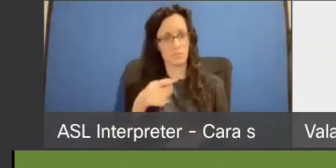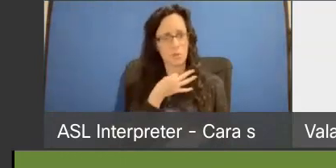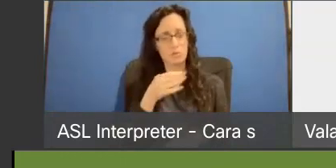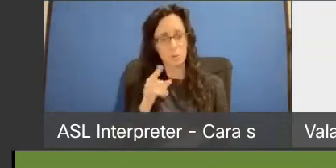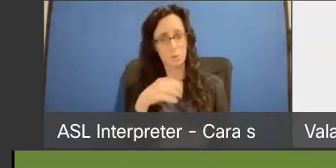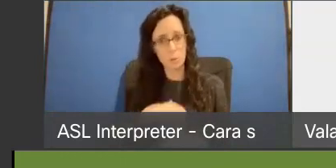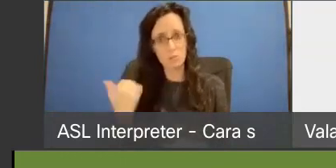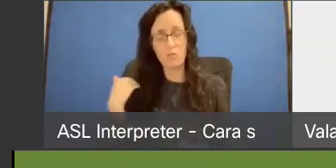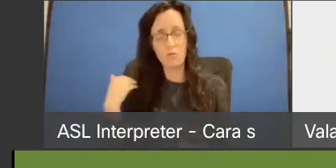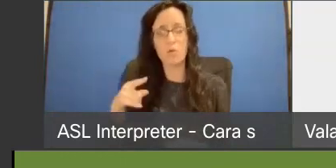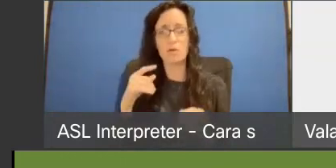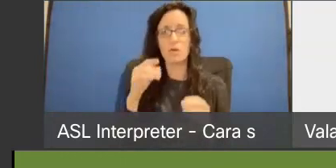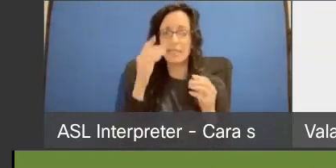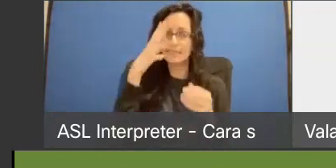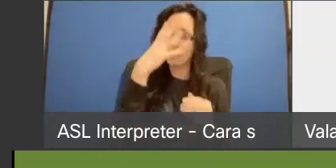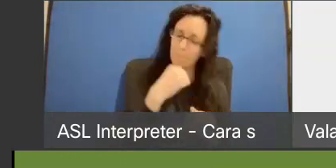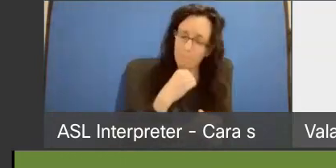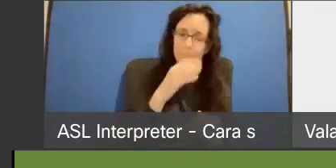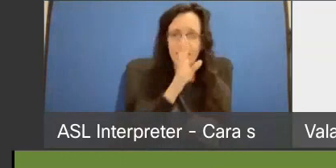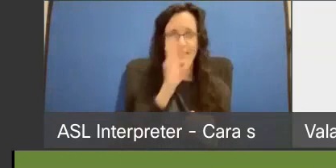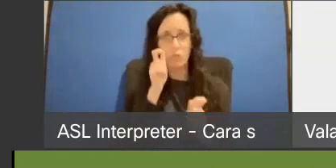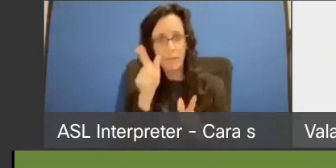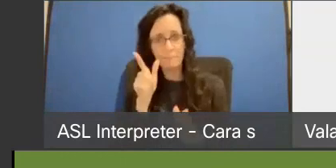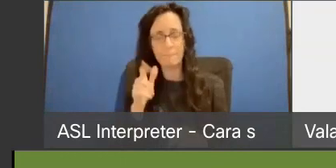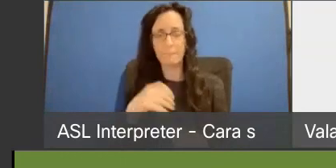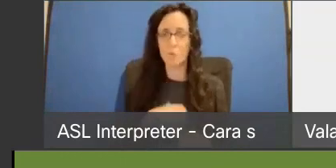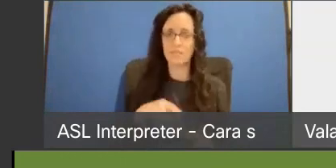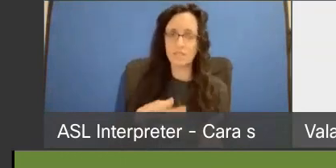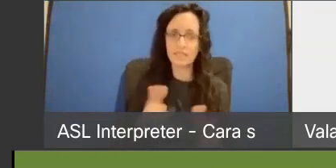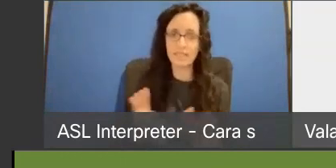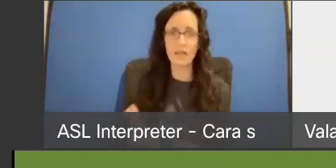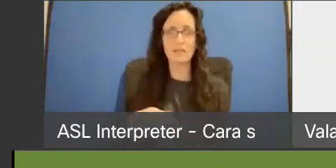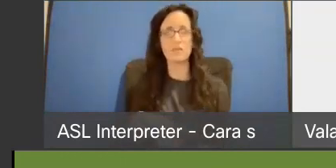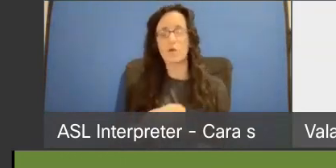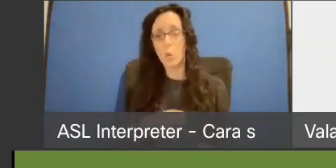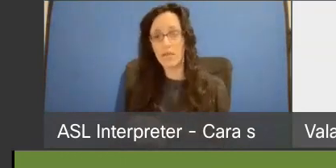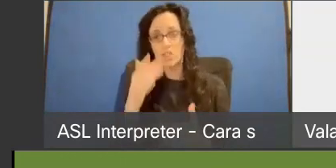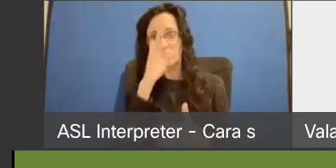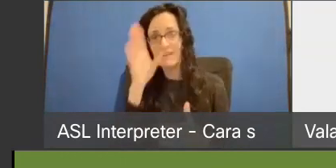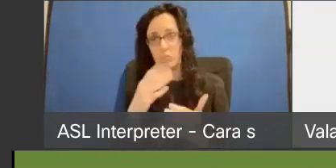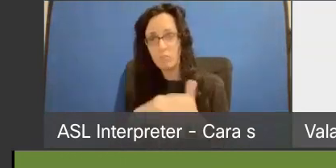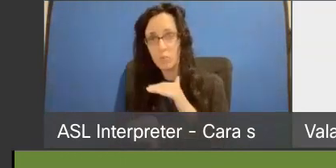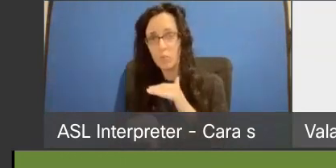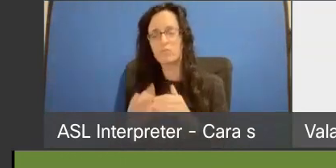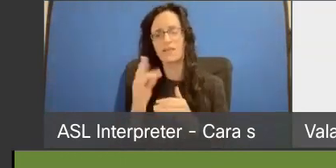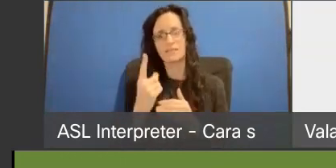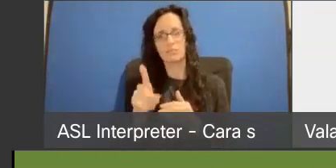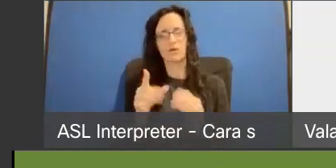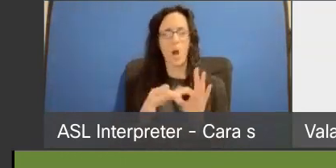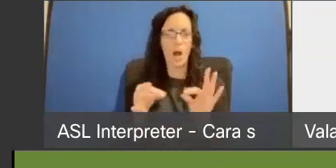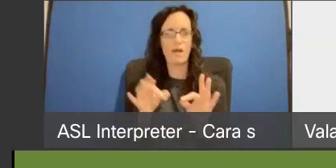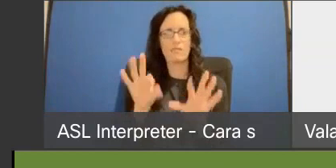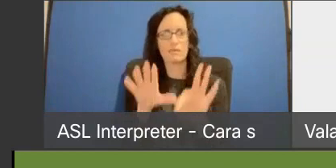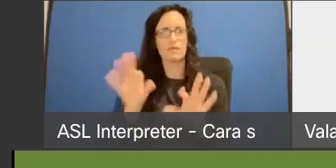you ever wish you were dead? Do you ever wish you weren't born? Those kinds of, you know, if somebody's giving off some kind of comments, some vibes,